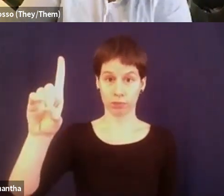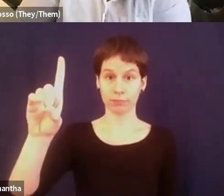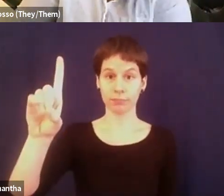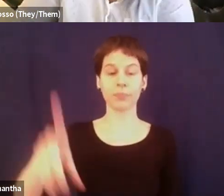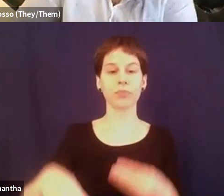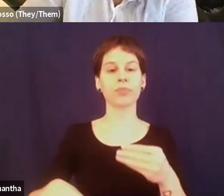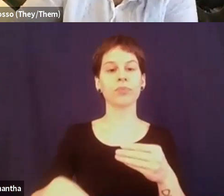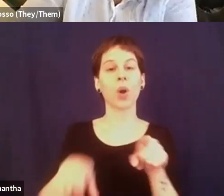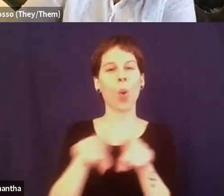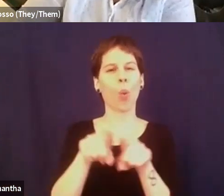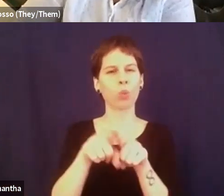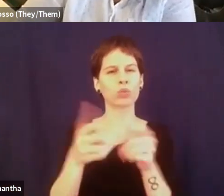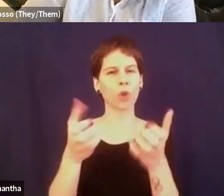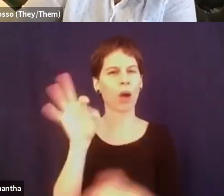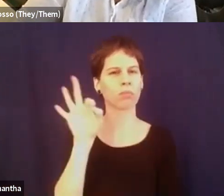say that,